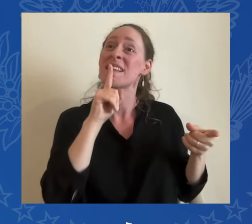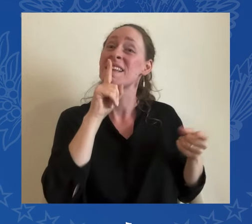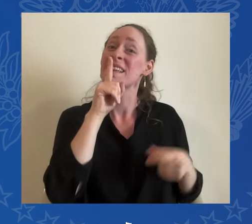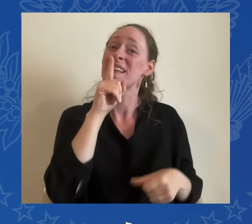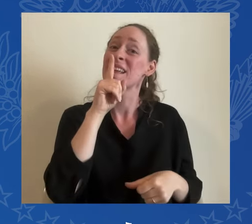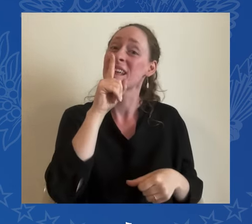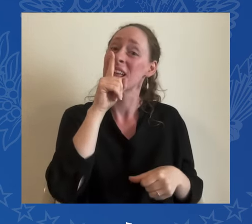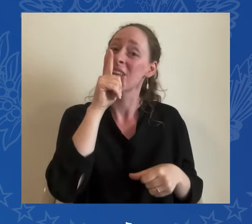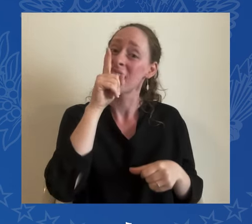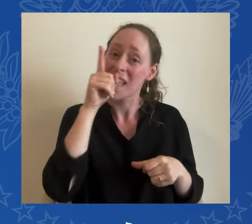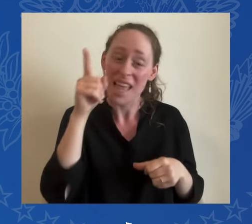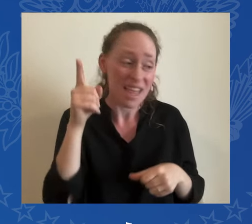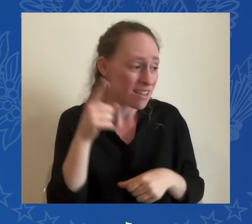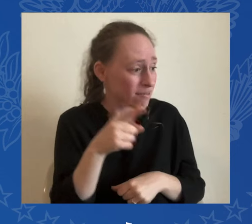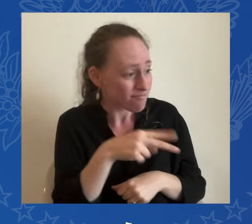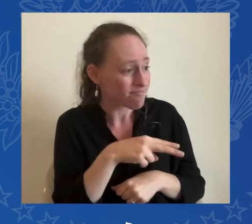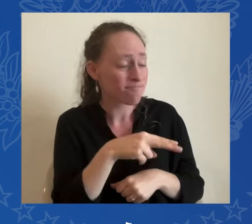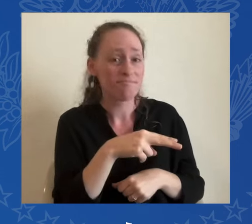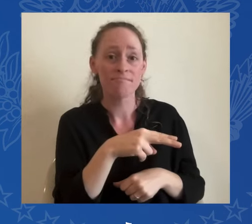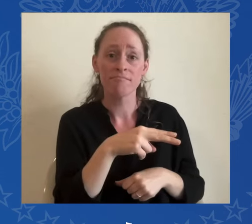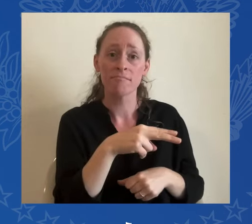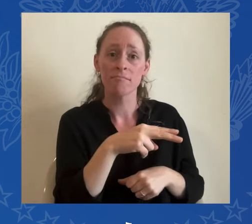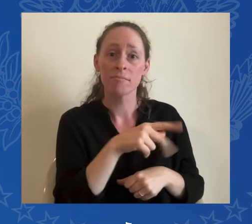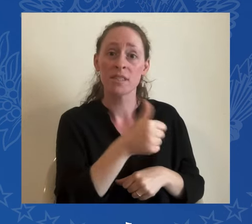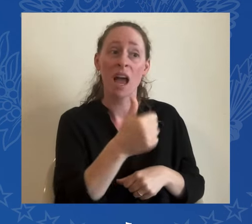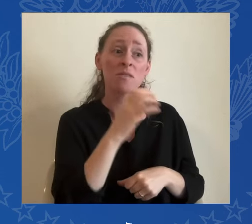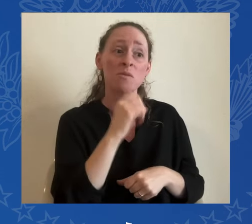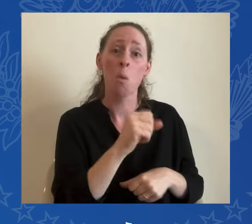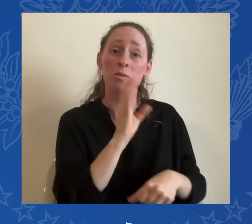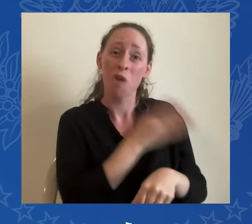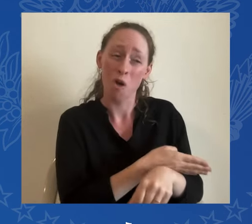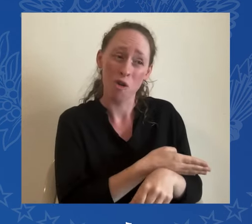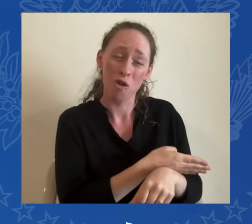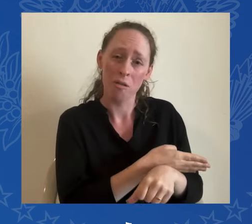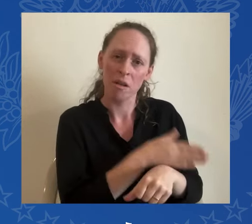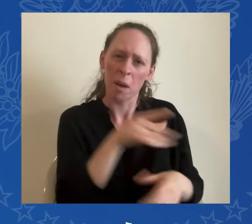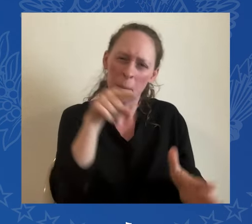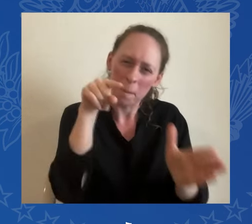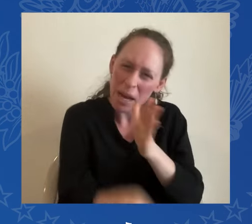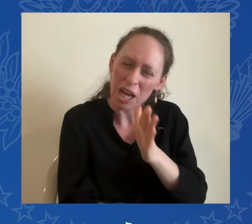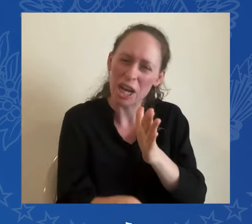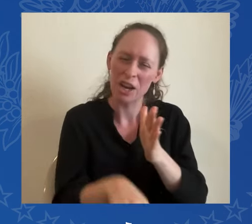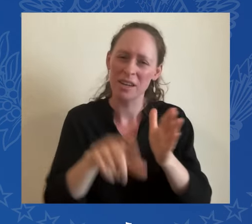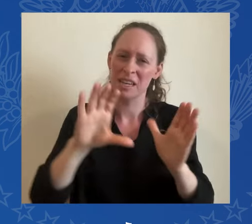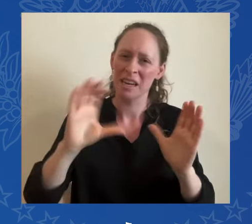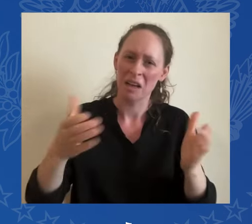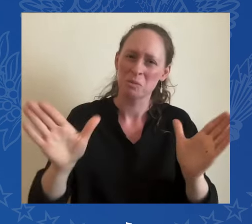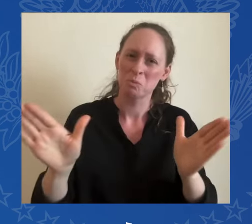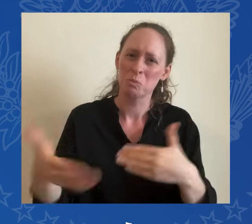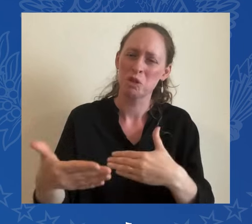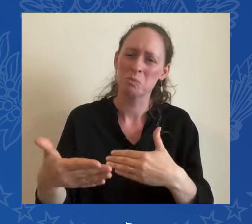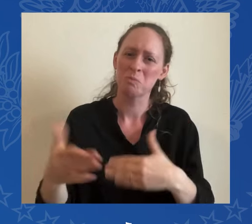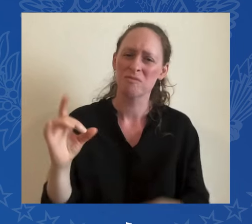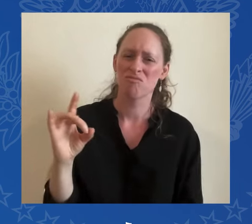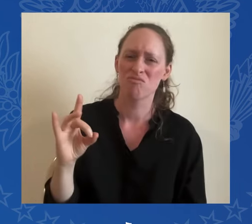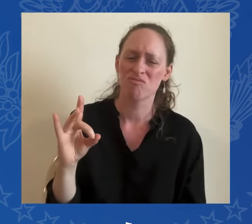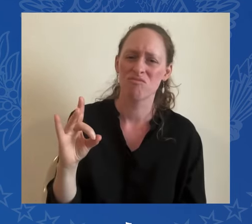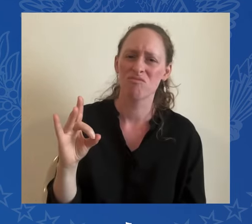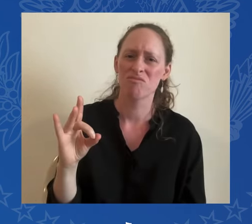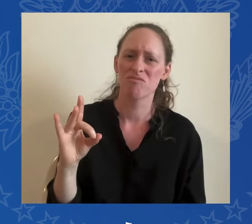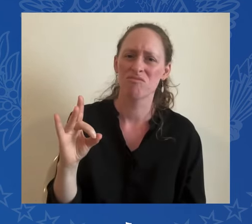Standing there in Uvalde, Jill and I couldn't help but think that too many schools, too many everyday places have